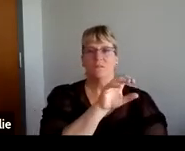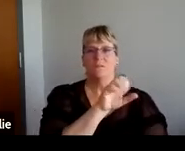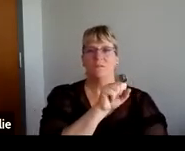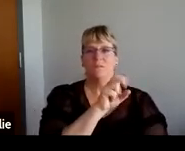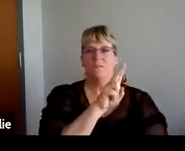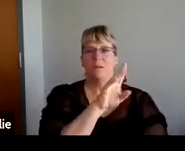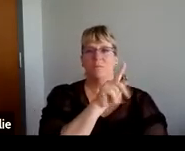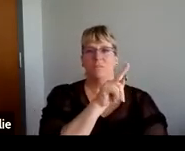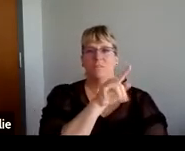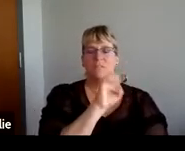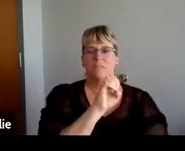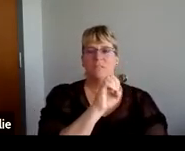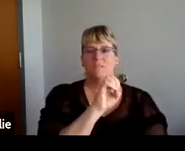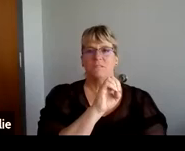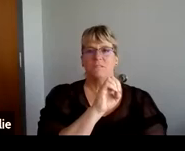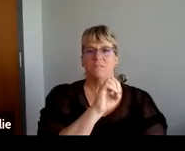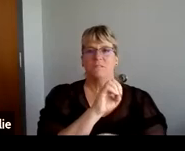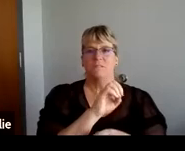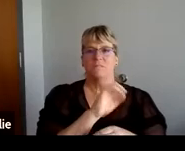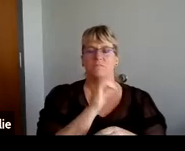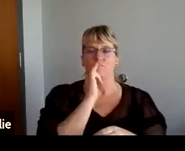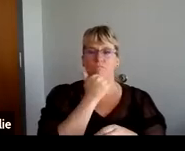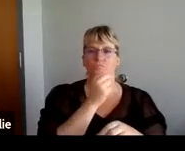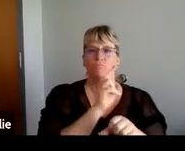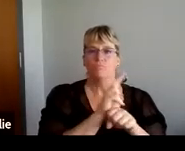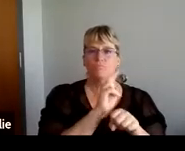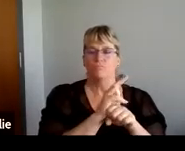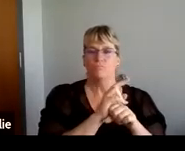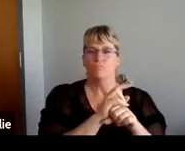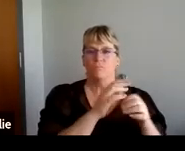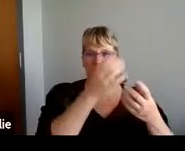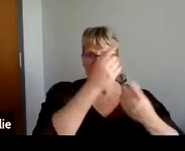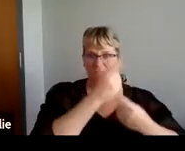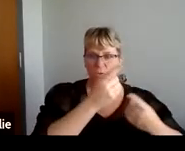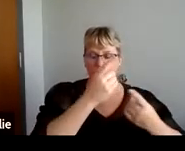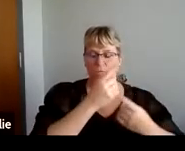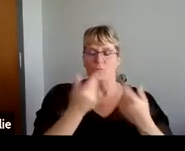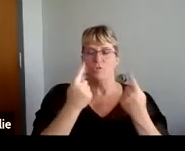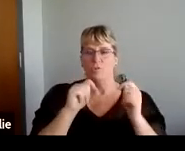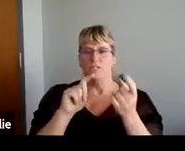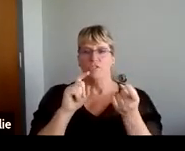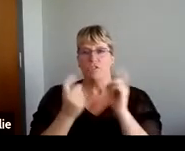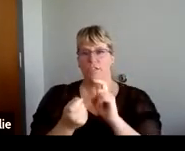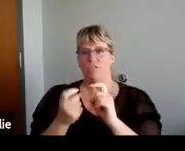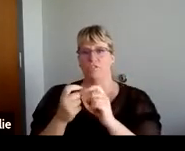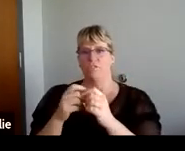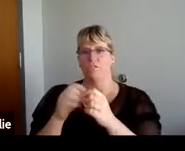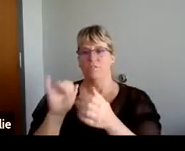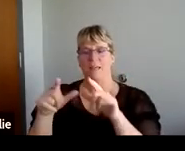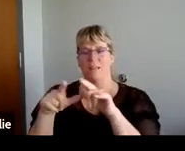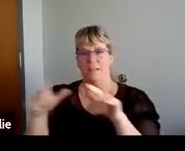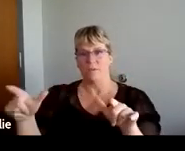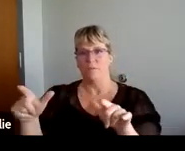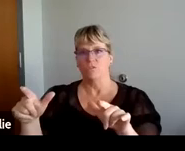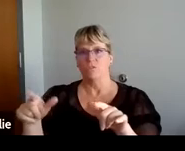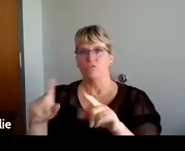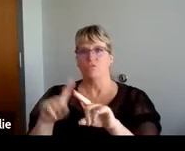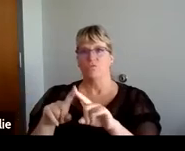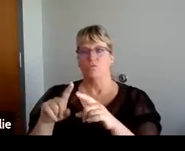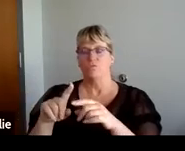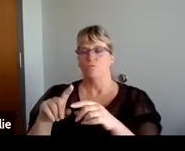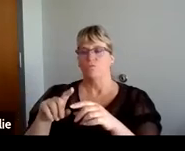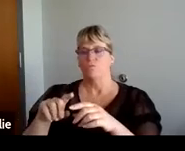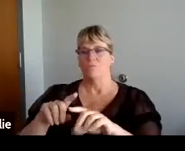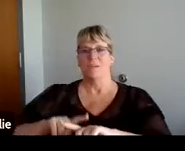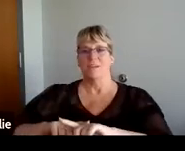We are really trying to move the language of substance use disorder treatment in a different direction, away